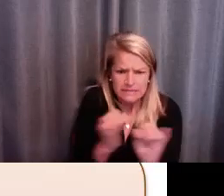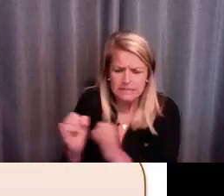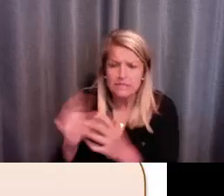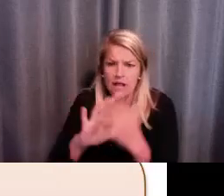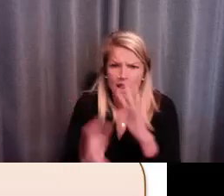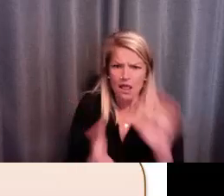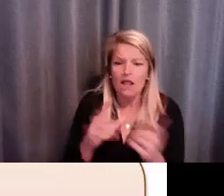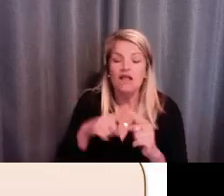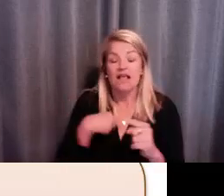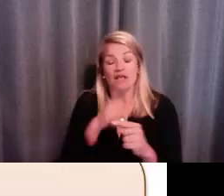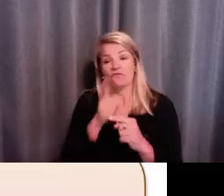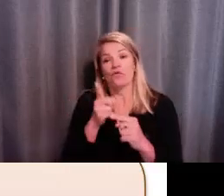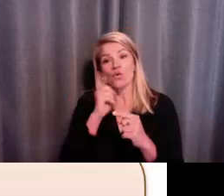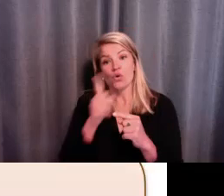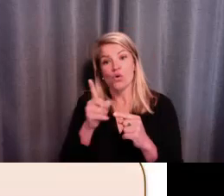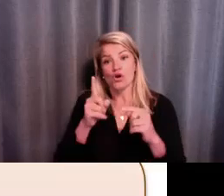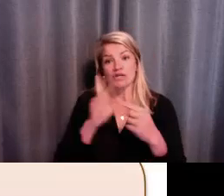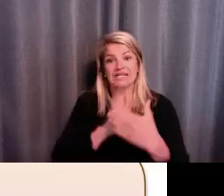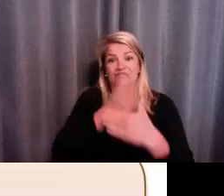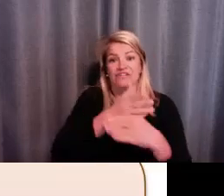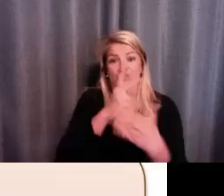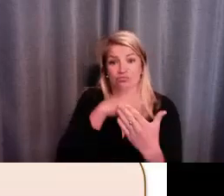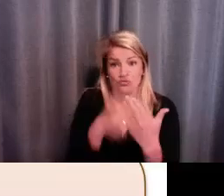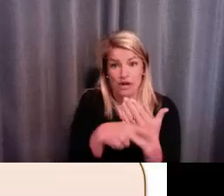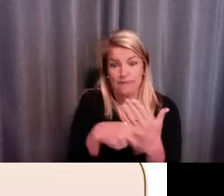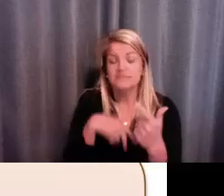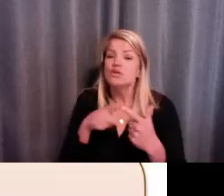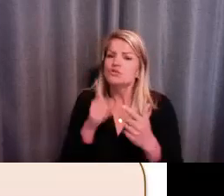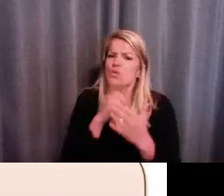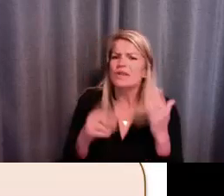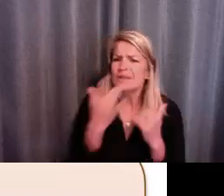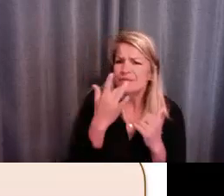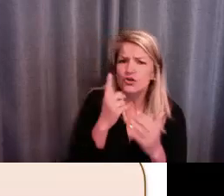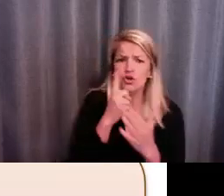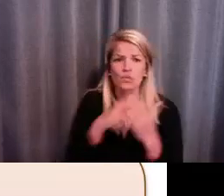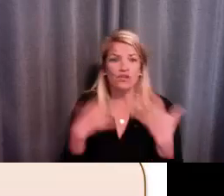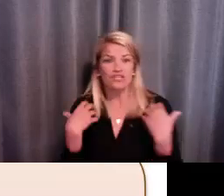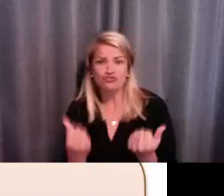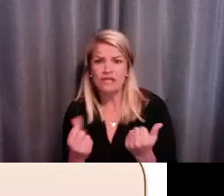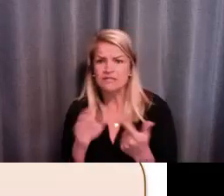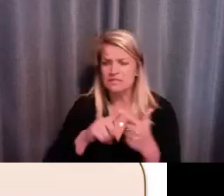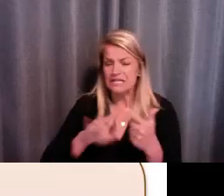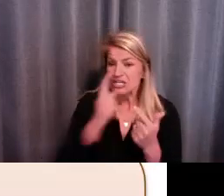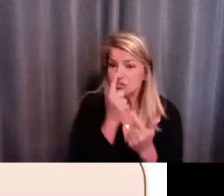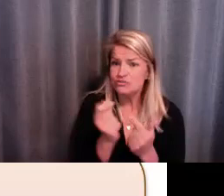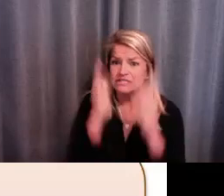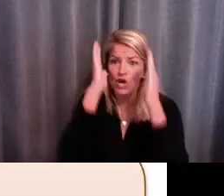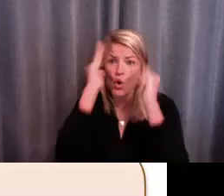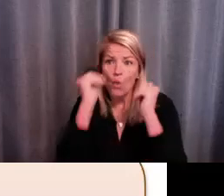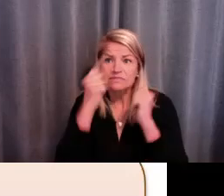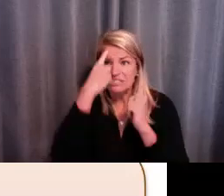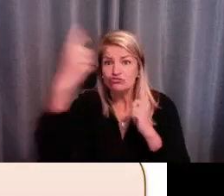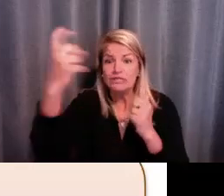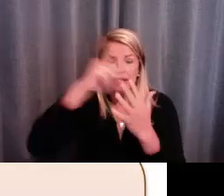and intervention programs. What do students prefer? What are their strengths? What are their interests? What are their hopes and dreams? And